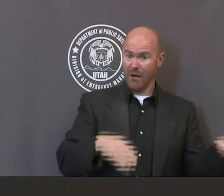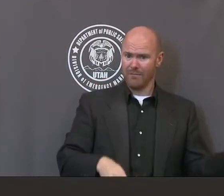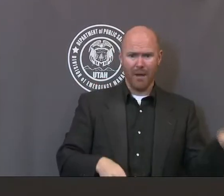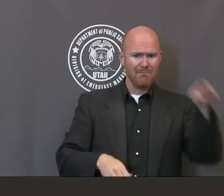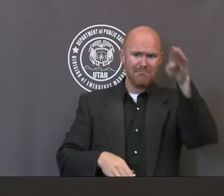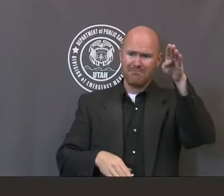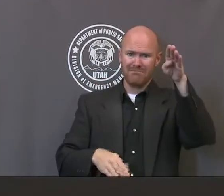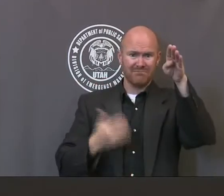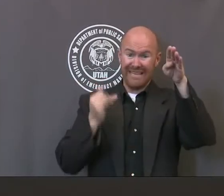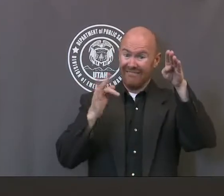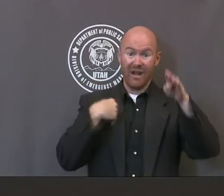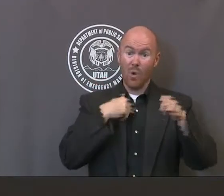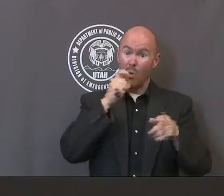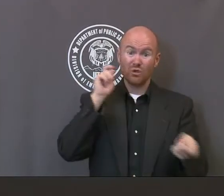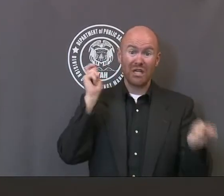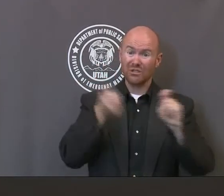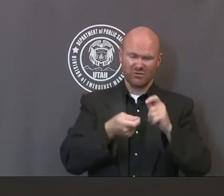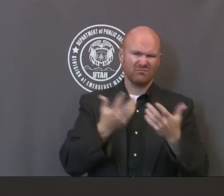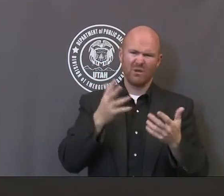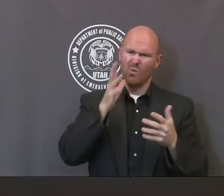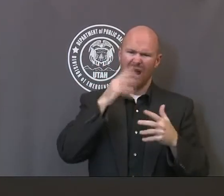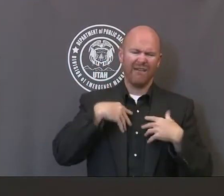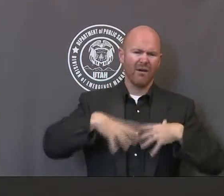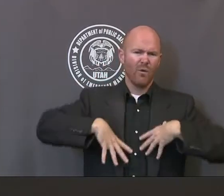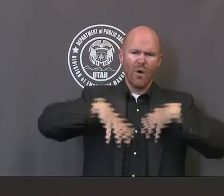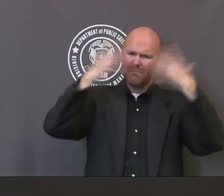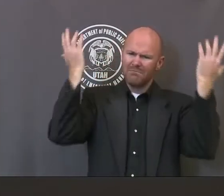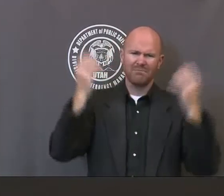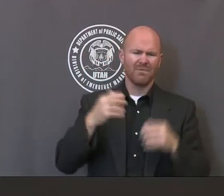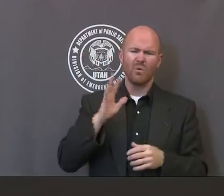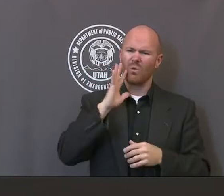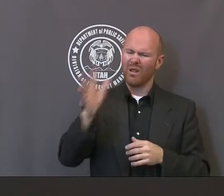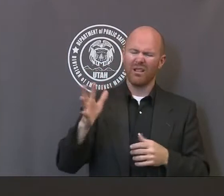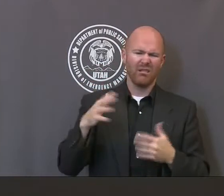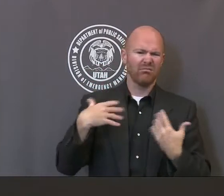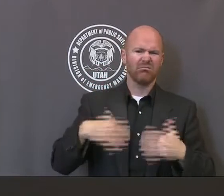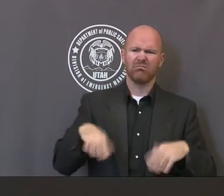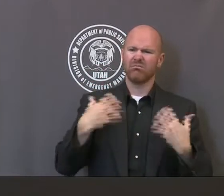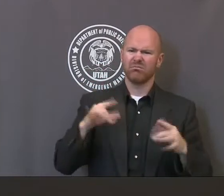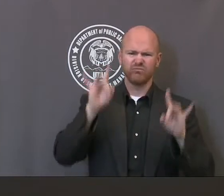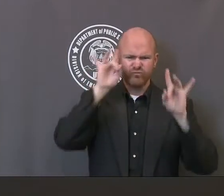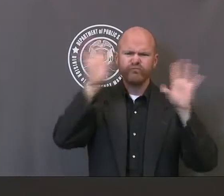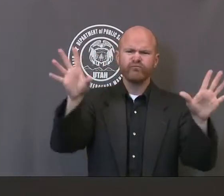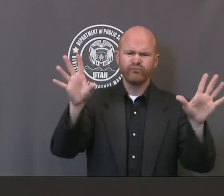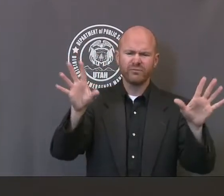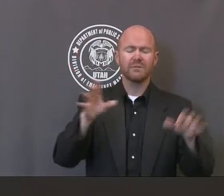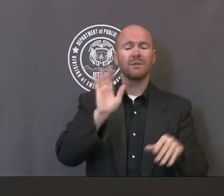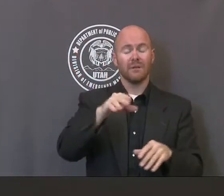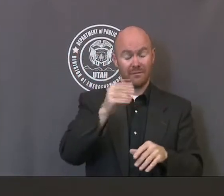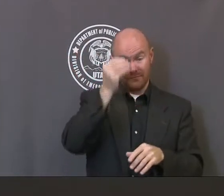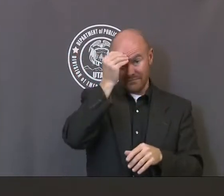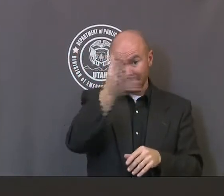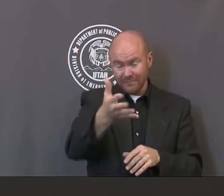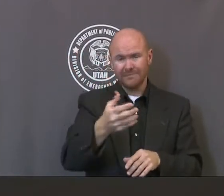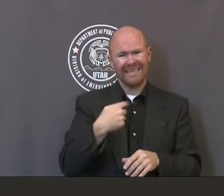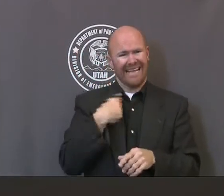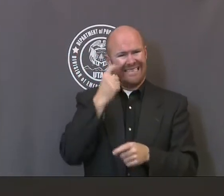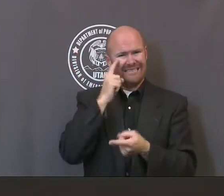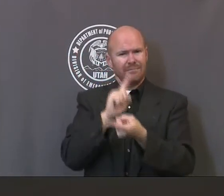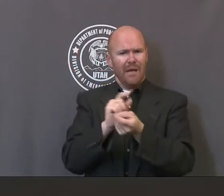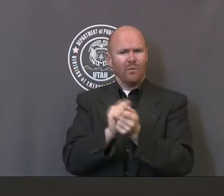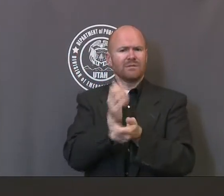headed. Change will make the difference. And here's an example. I met with a few of my family last